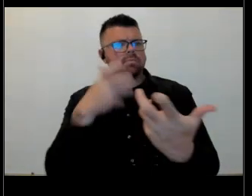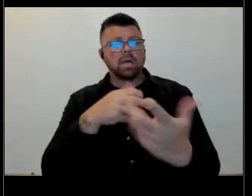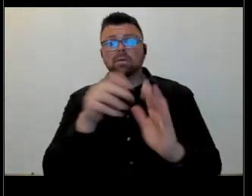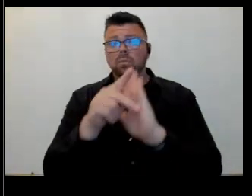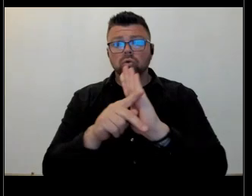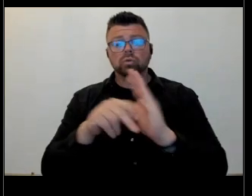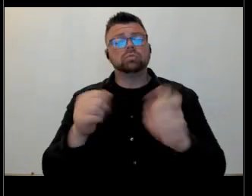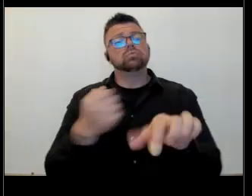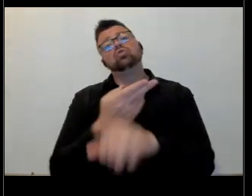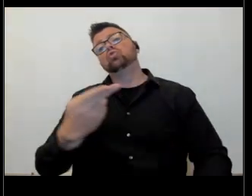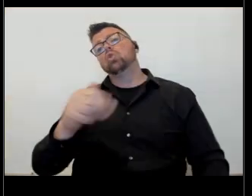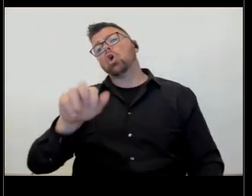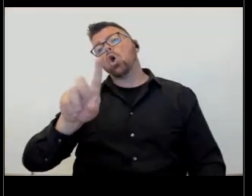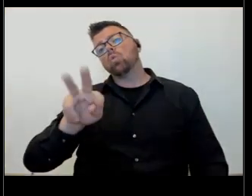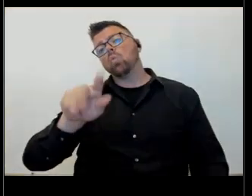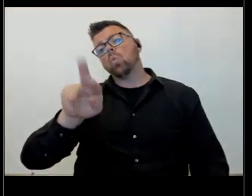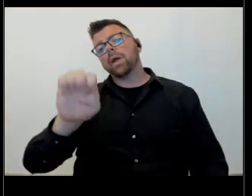and maneuvering space.